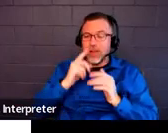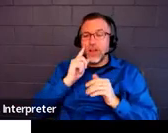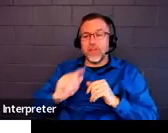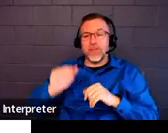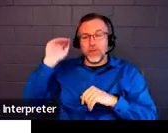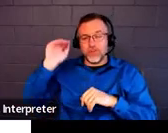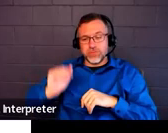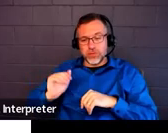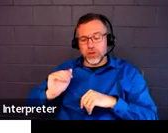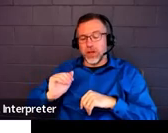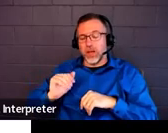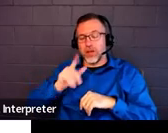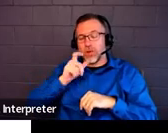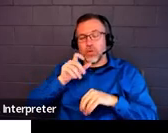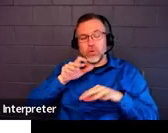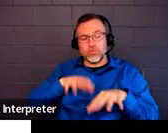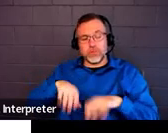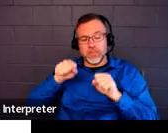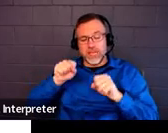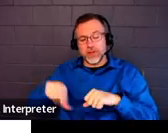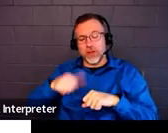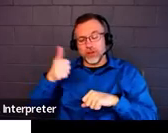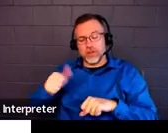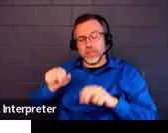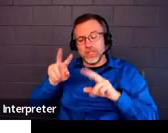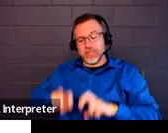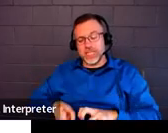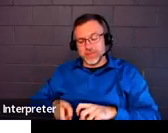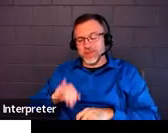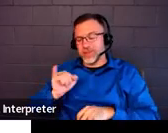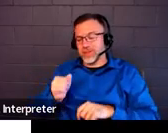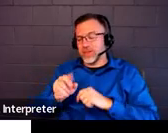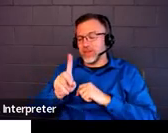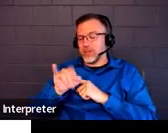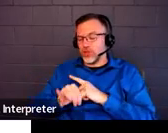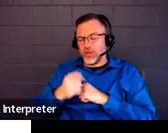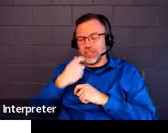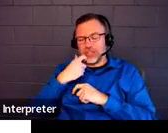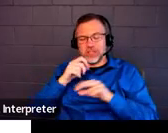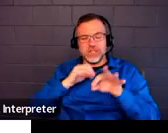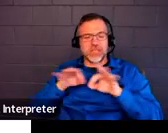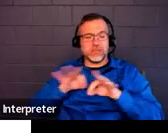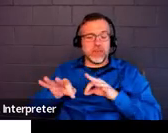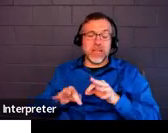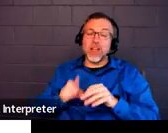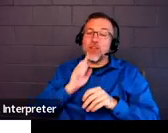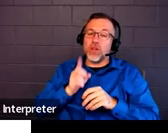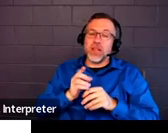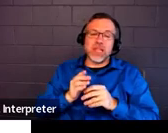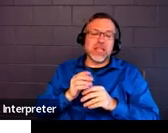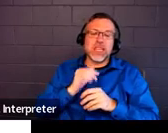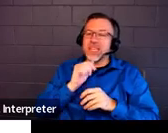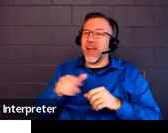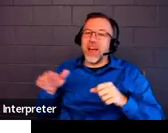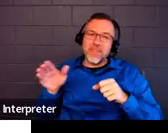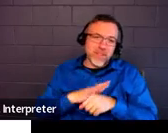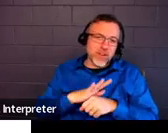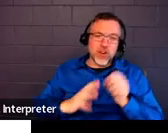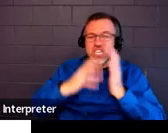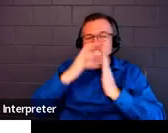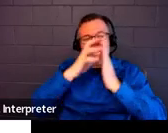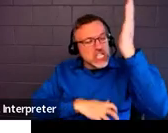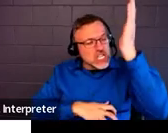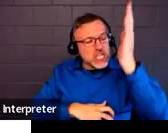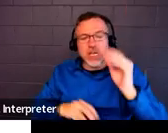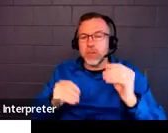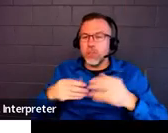alternate assessment, again, like Jody just explained, are smaller chunks. They're aligned with the main learning results, but they're smaller.